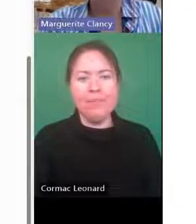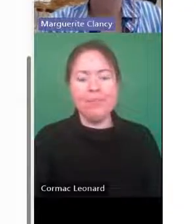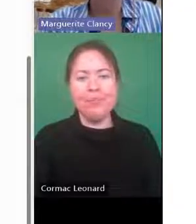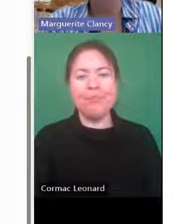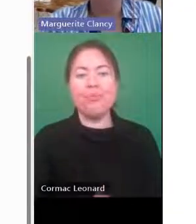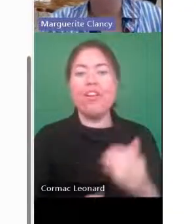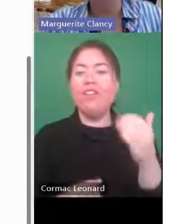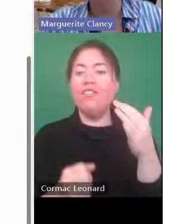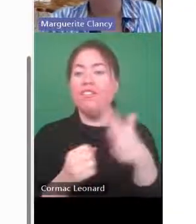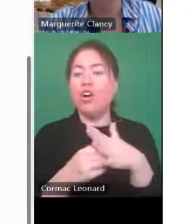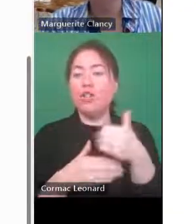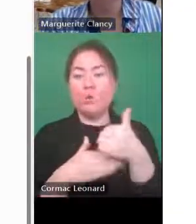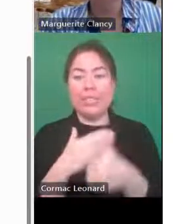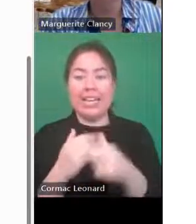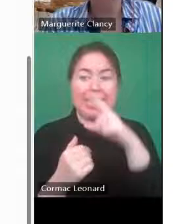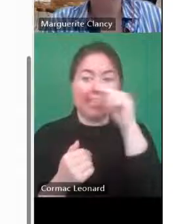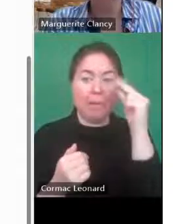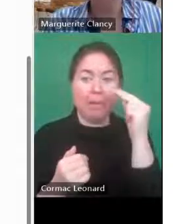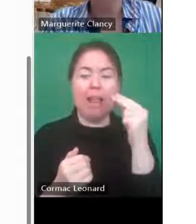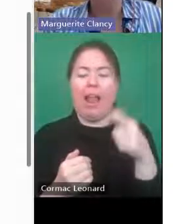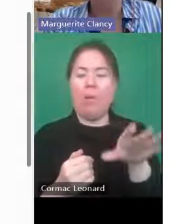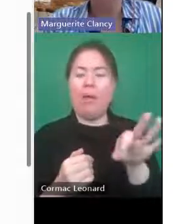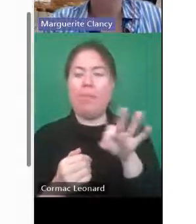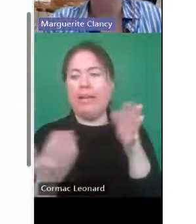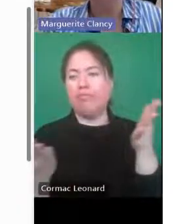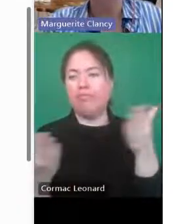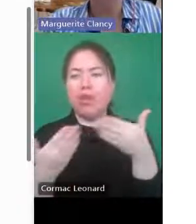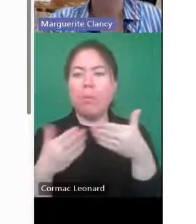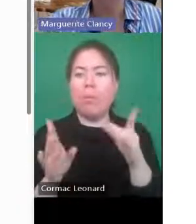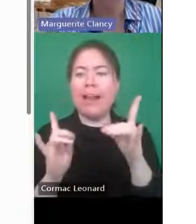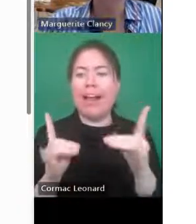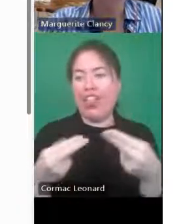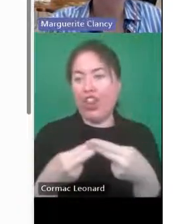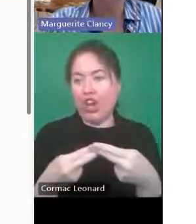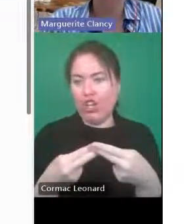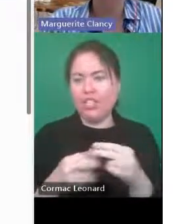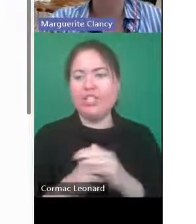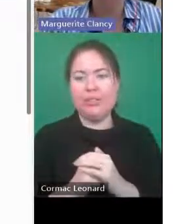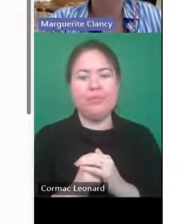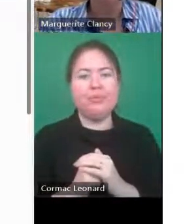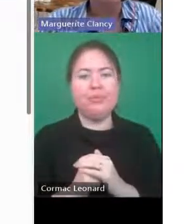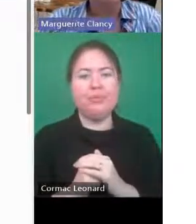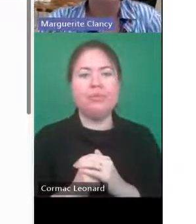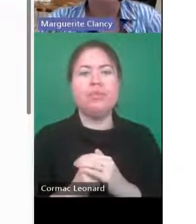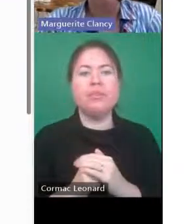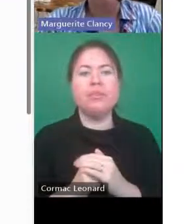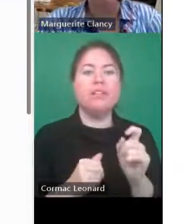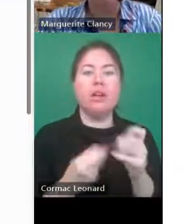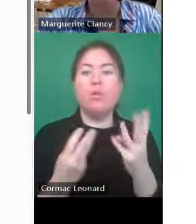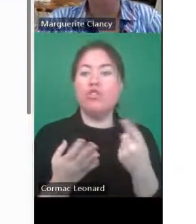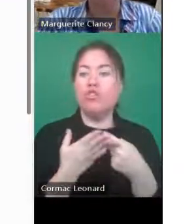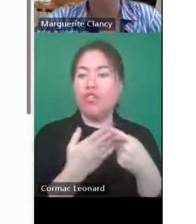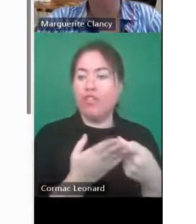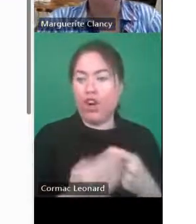a public health nurse and I'm making a referral. Okay, so